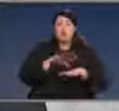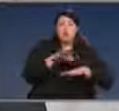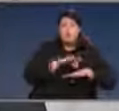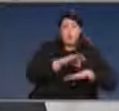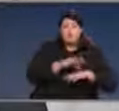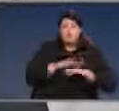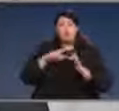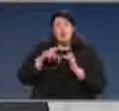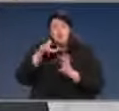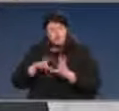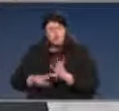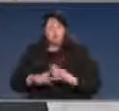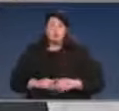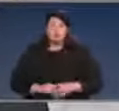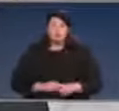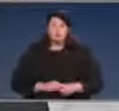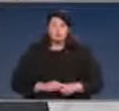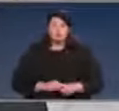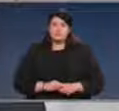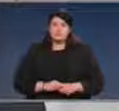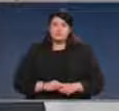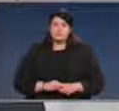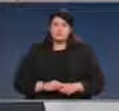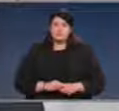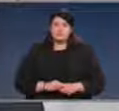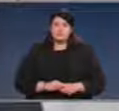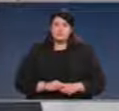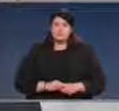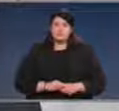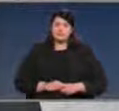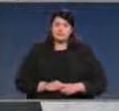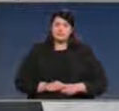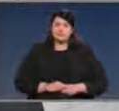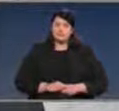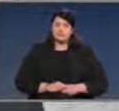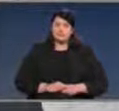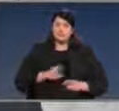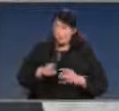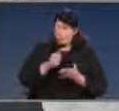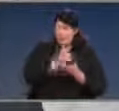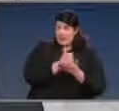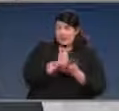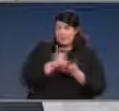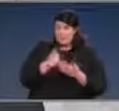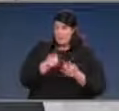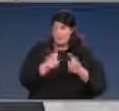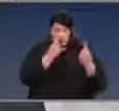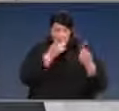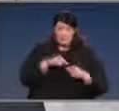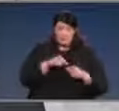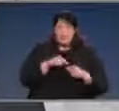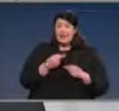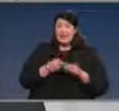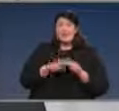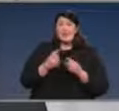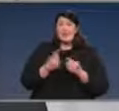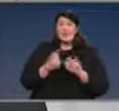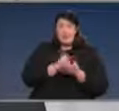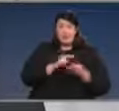intensive care. So those are the flags, that's the metrics we've agreed to. We've agreed to certain flags that